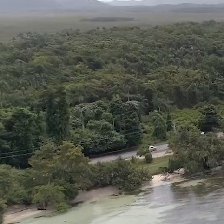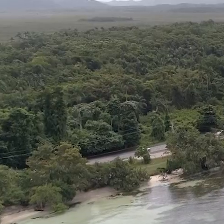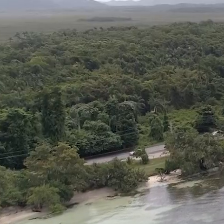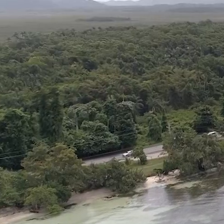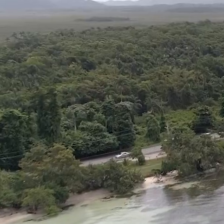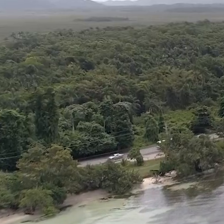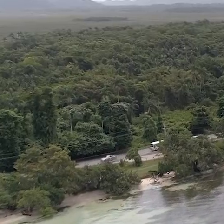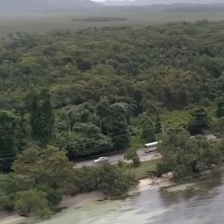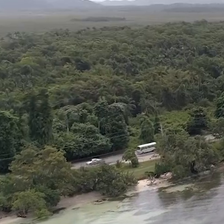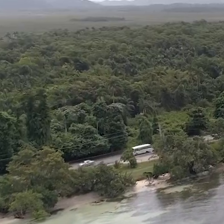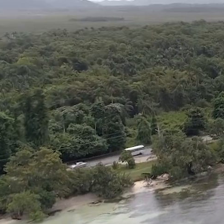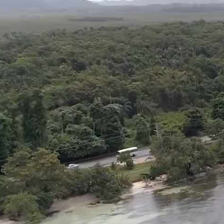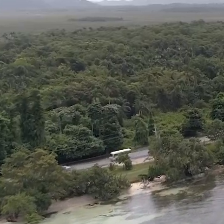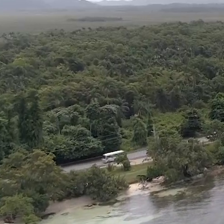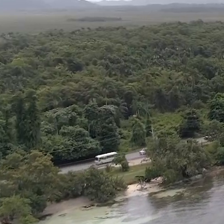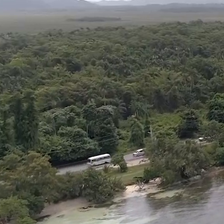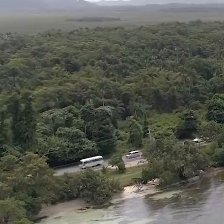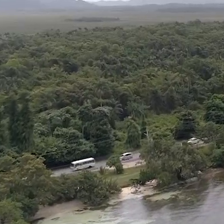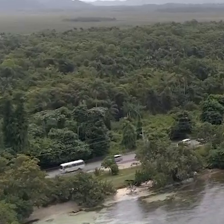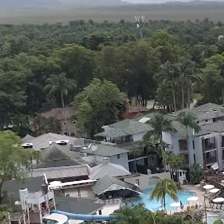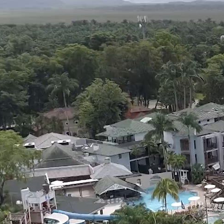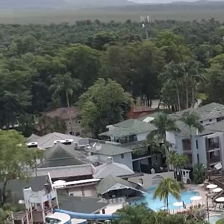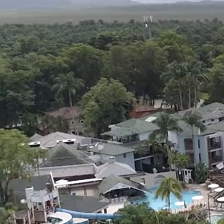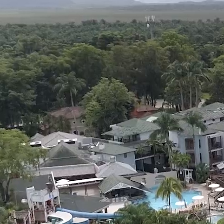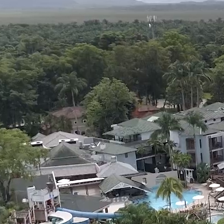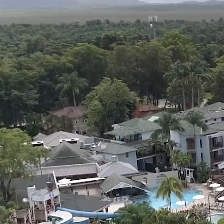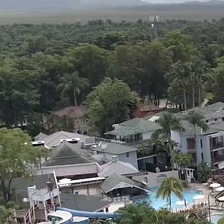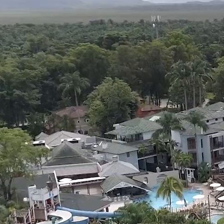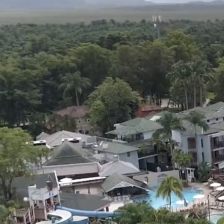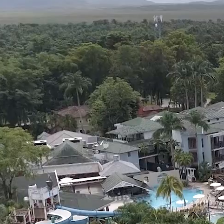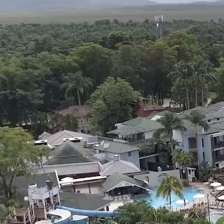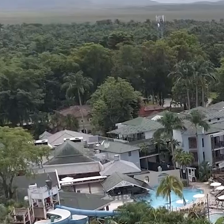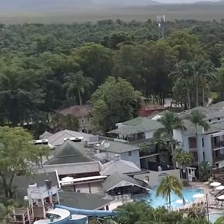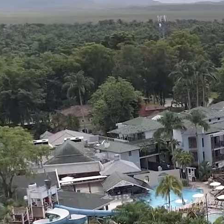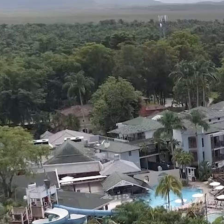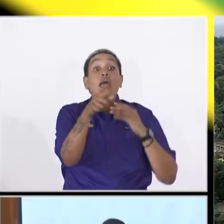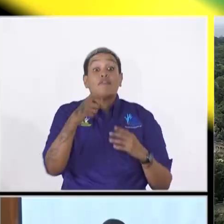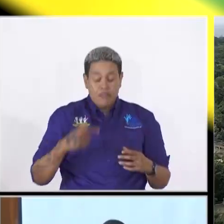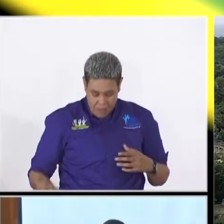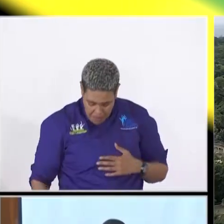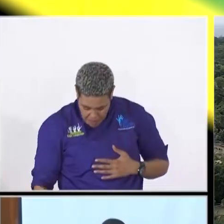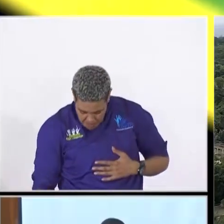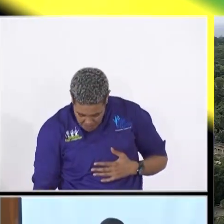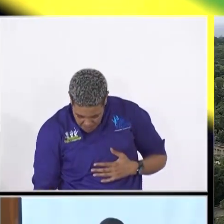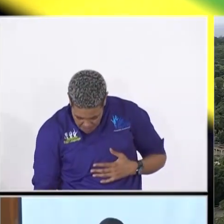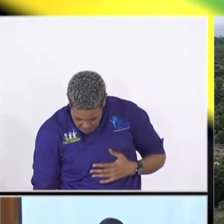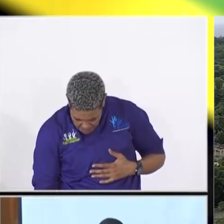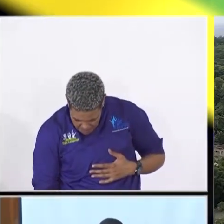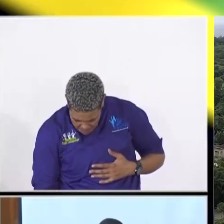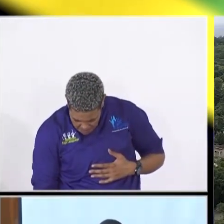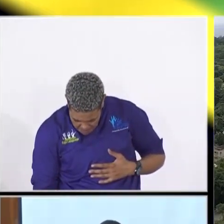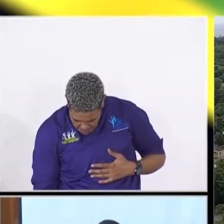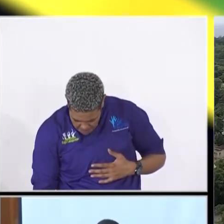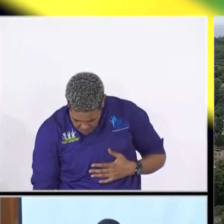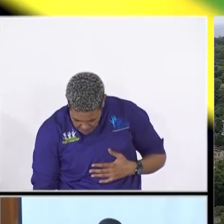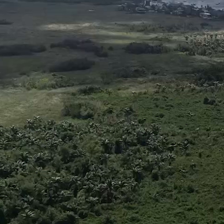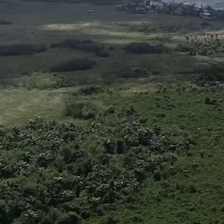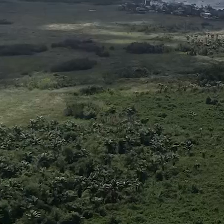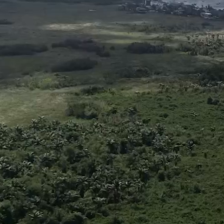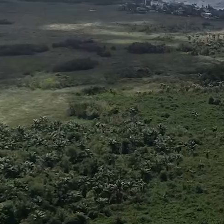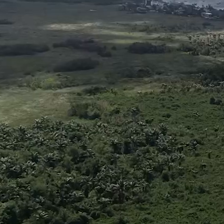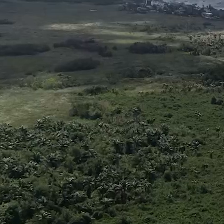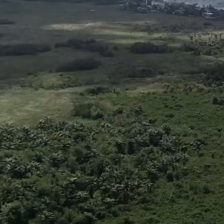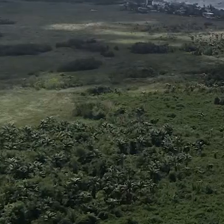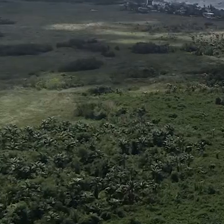of a comprehensive plan to realize its potential. Within the upcoming fiscal year, we will present a comprehensive development plan, which will include